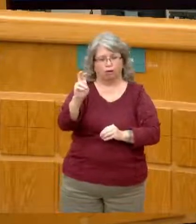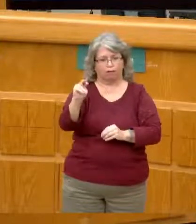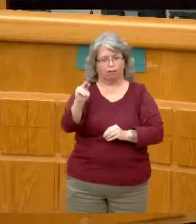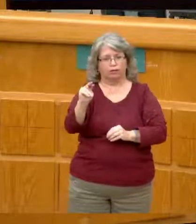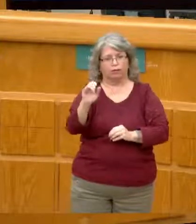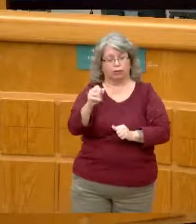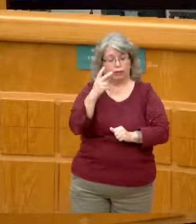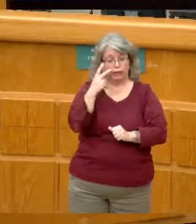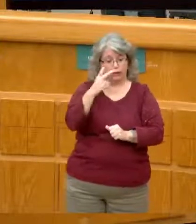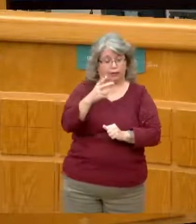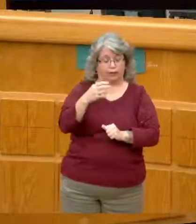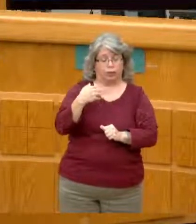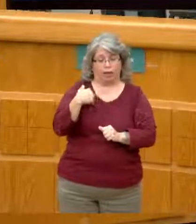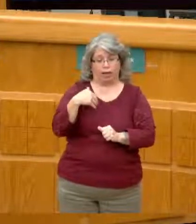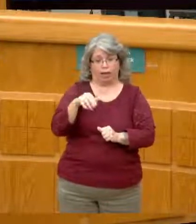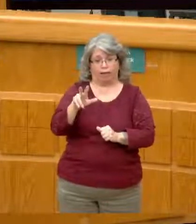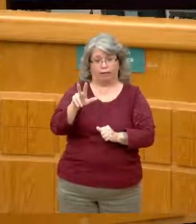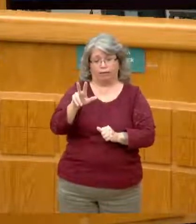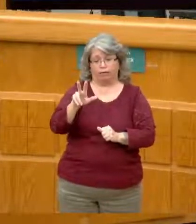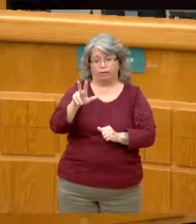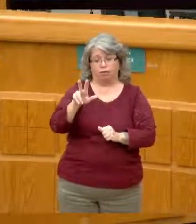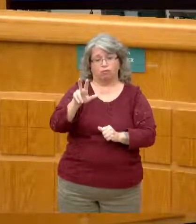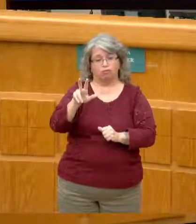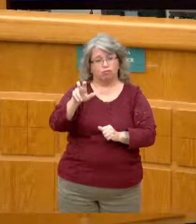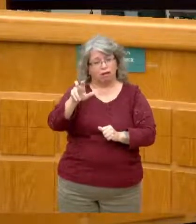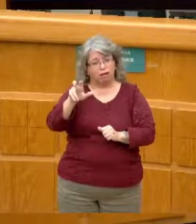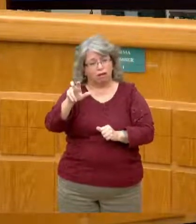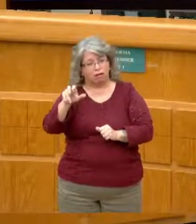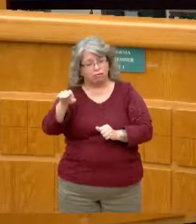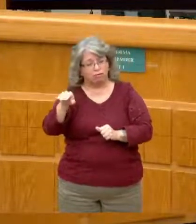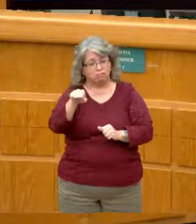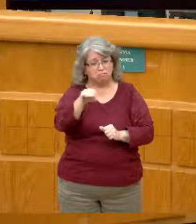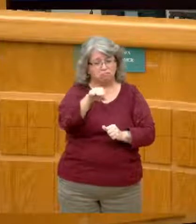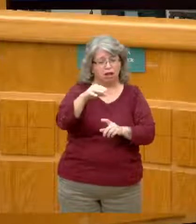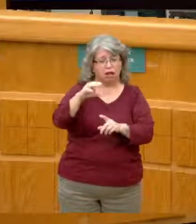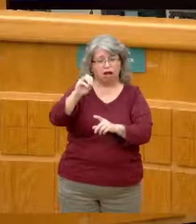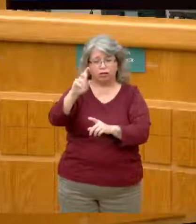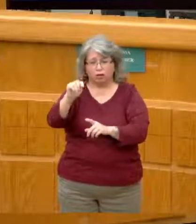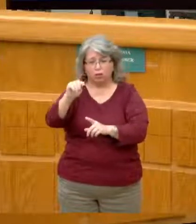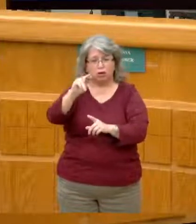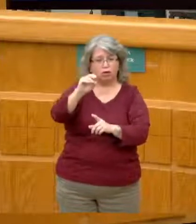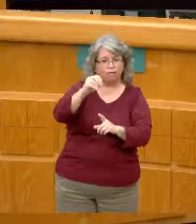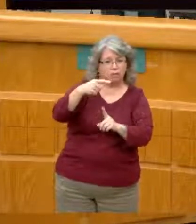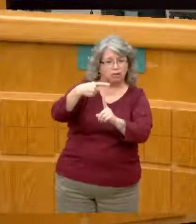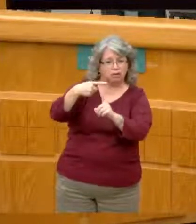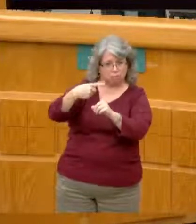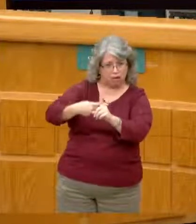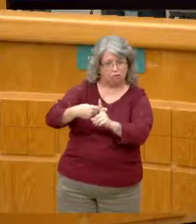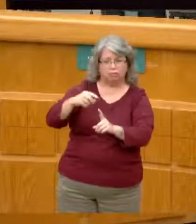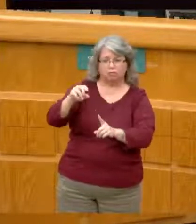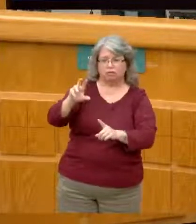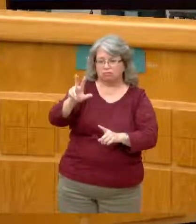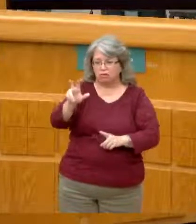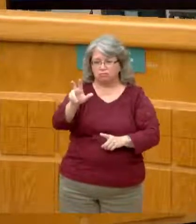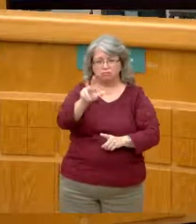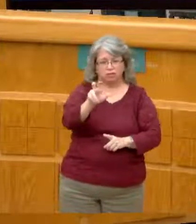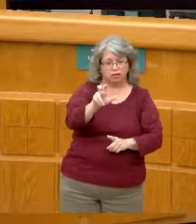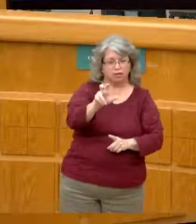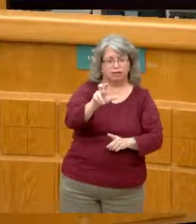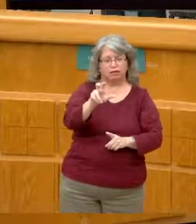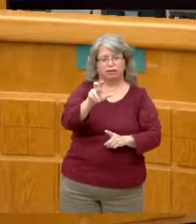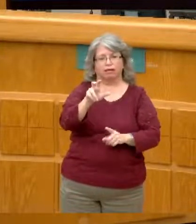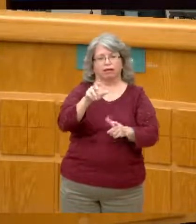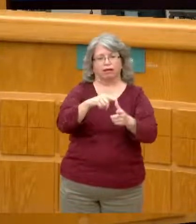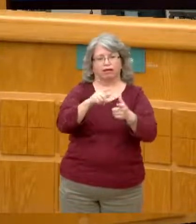300 cases previously, pretty steady at 300 cases for the month of October and November. The last time we saw that was the week of December